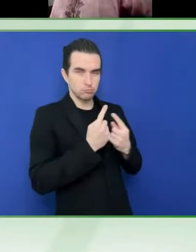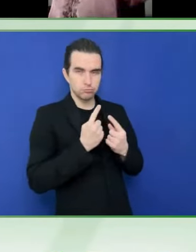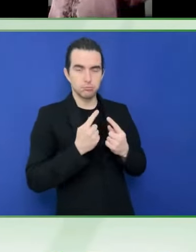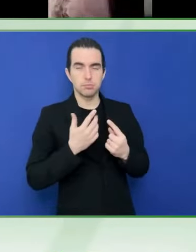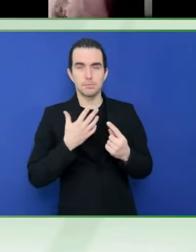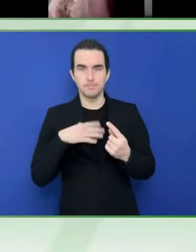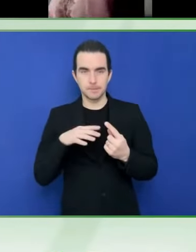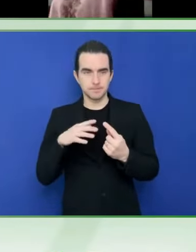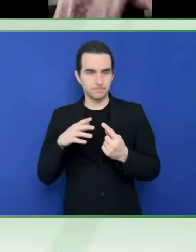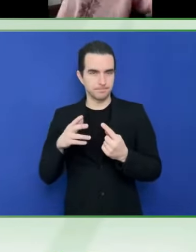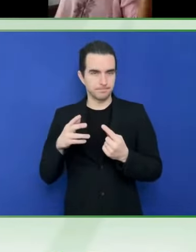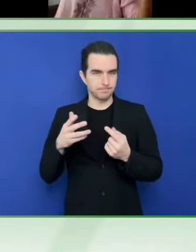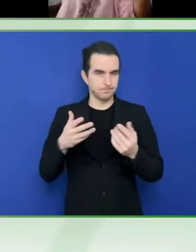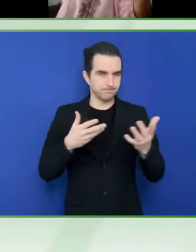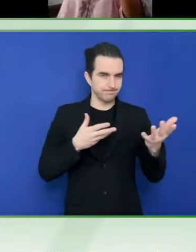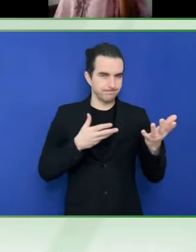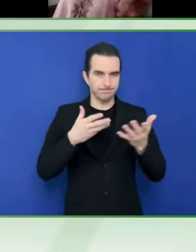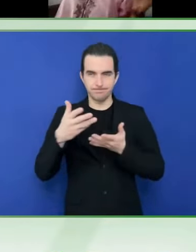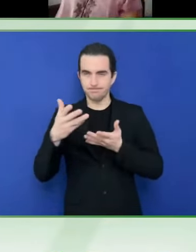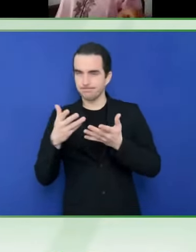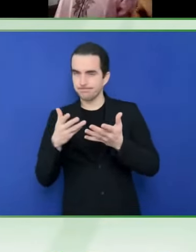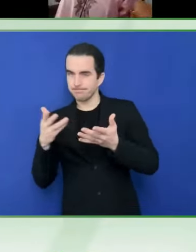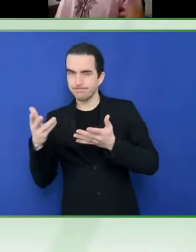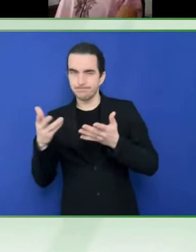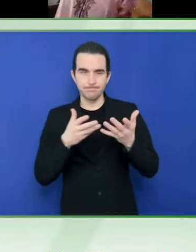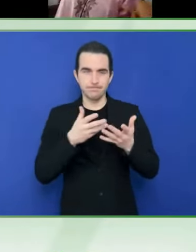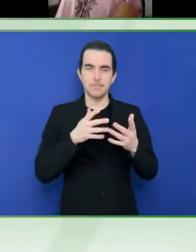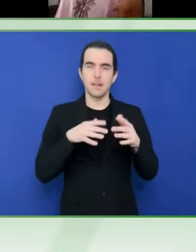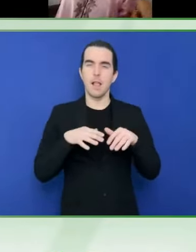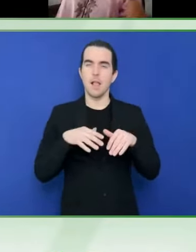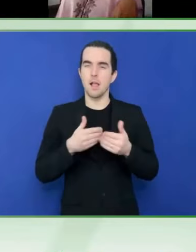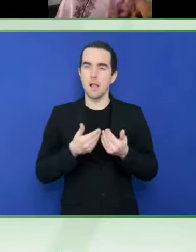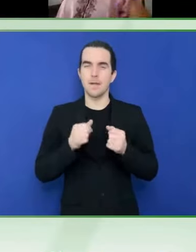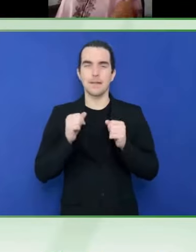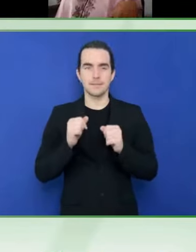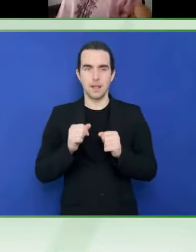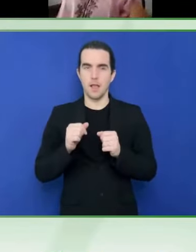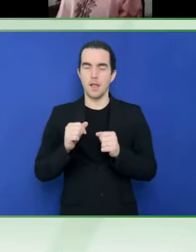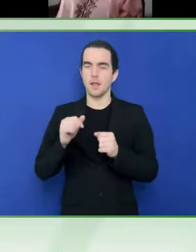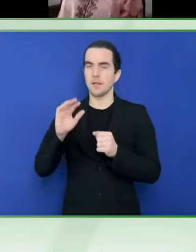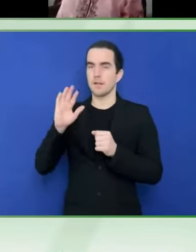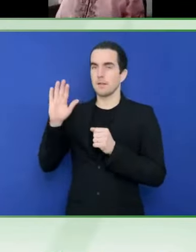so these are some of the photographs of the inaccessible